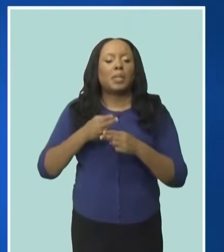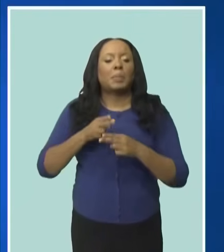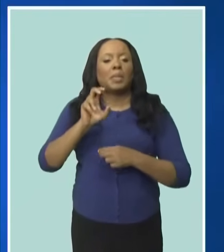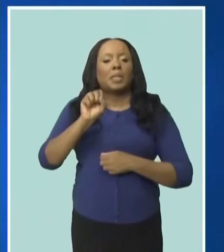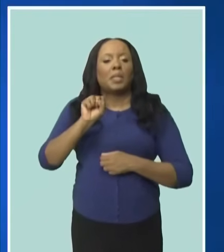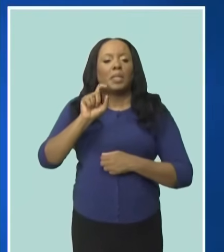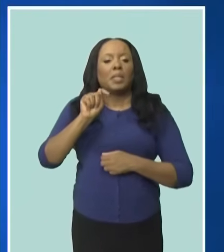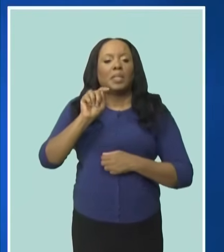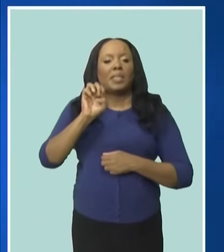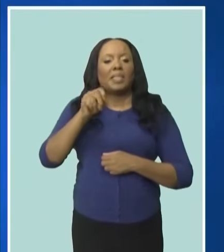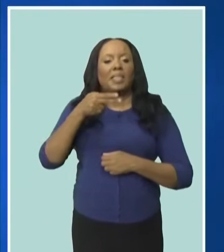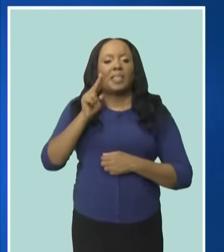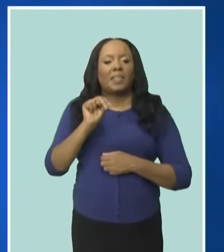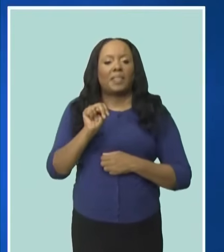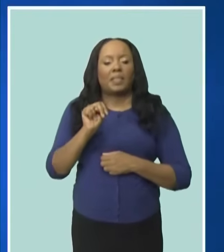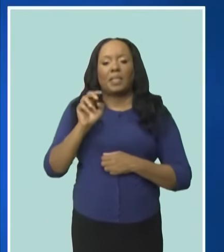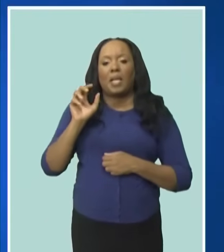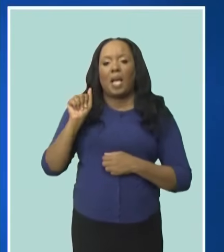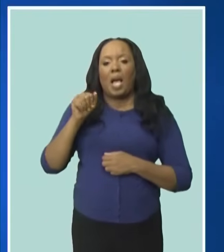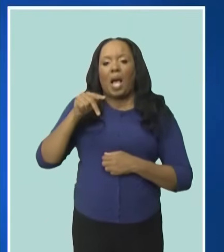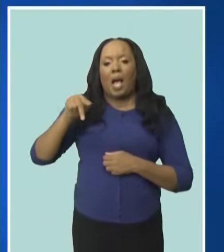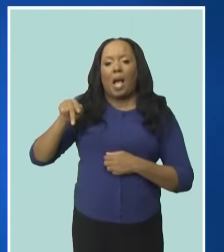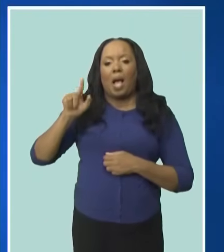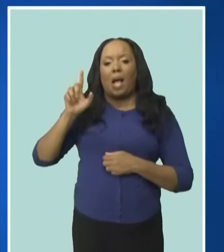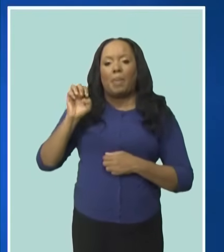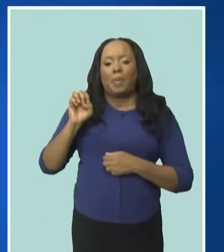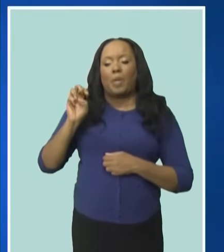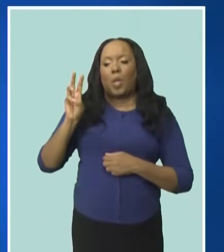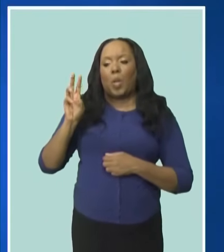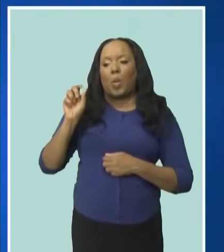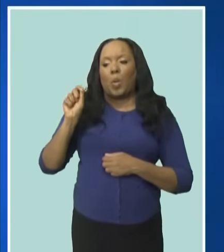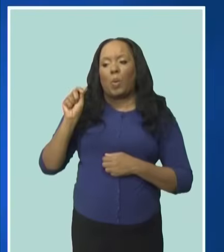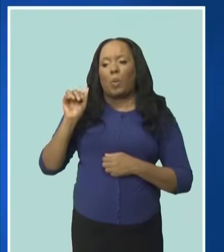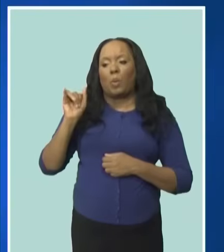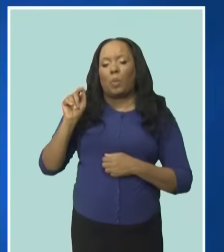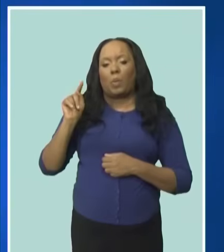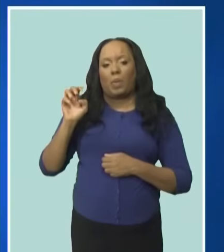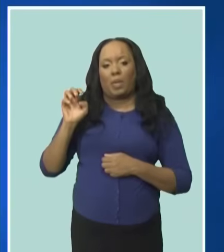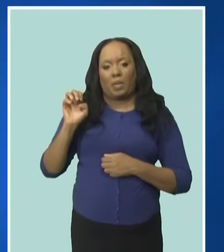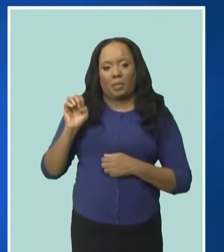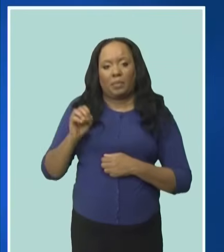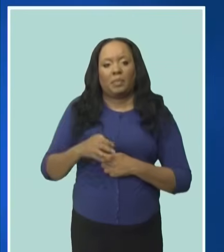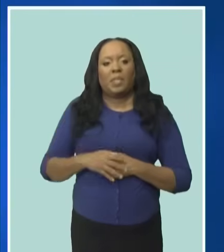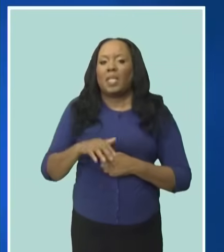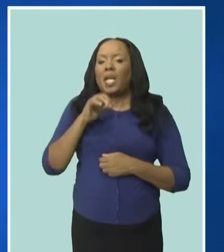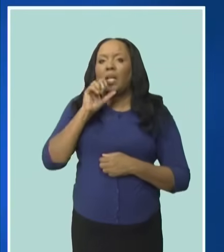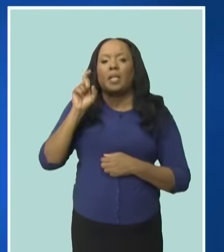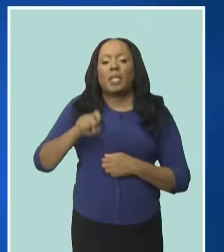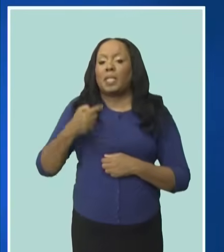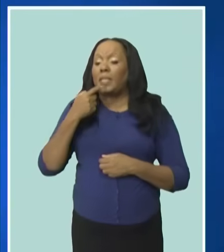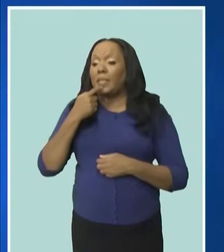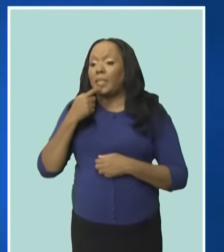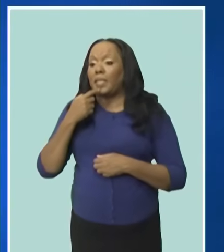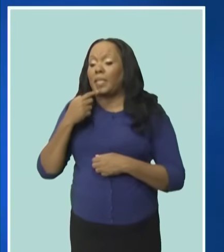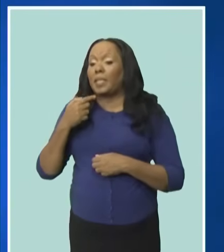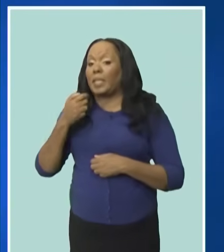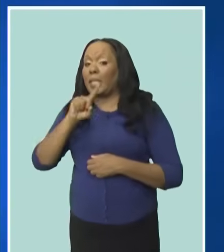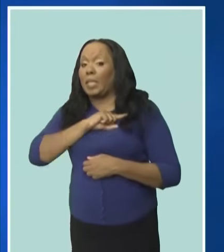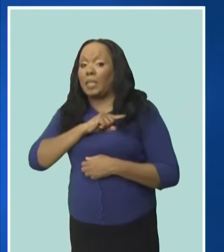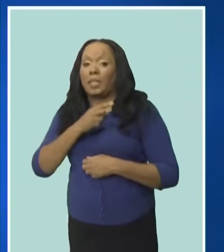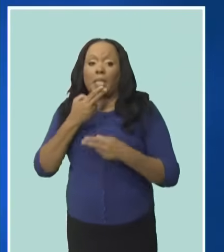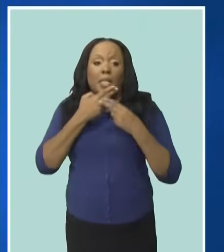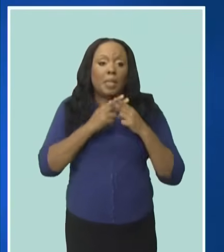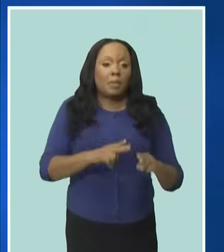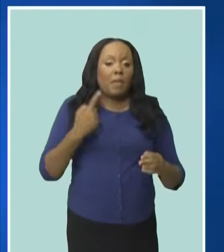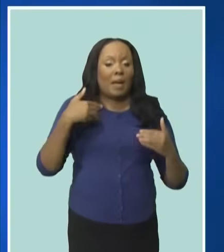of Burner Road, St. Peter. Applewaite was not required to plead to the indictable offences of possession of a firearm and 4 rounds of